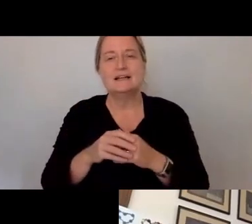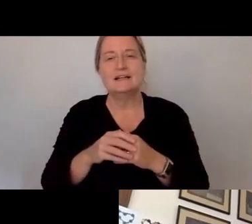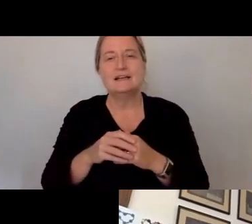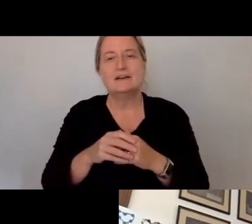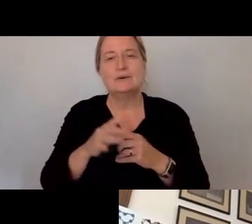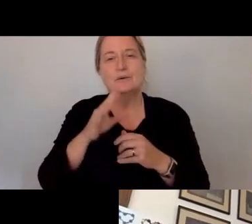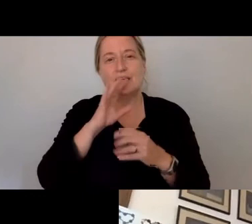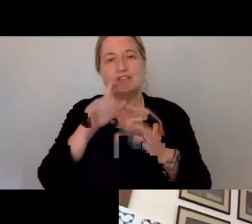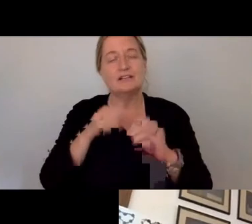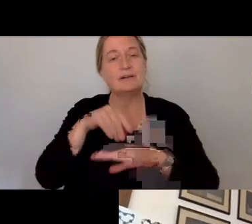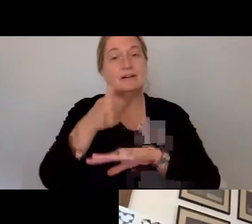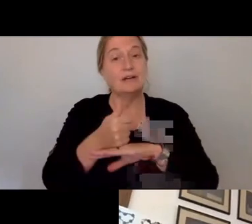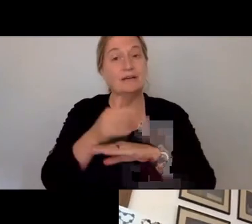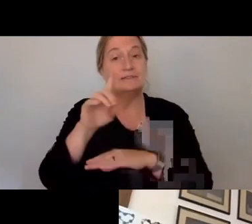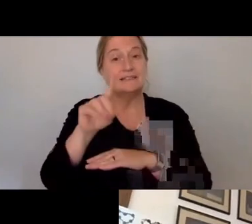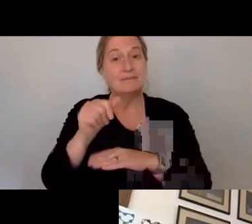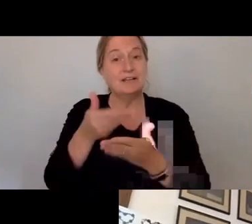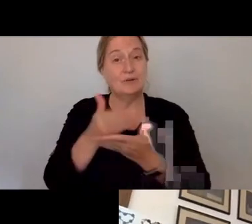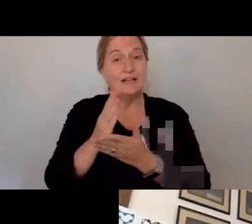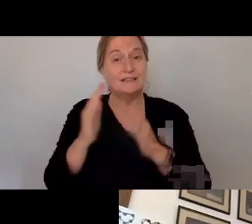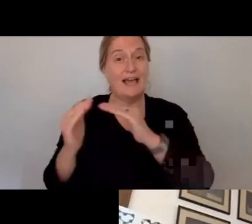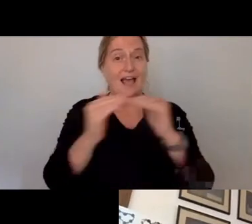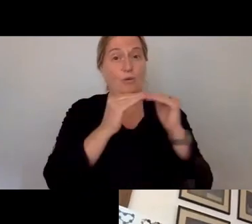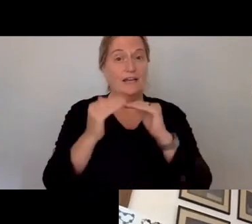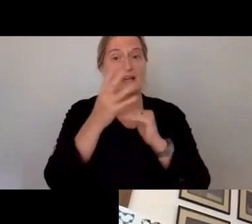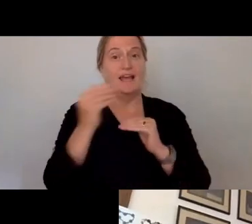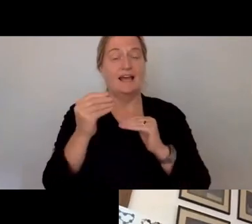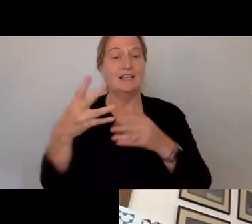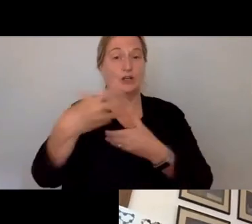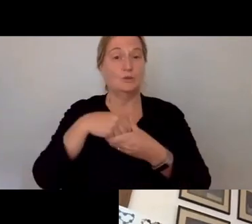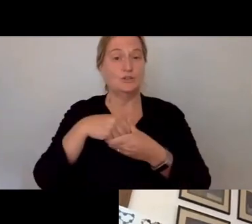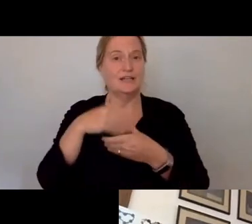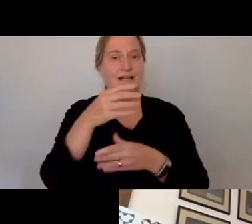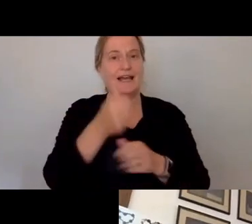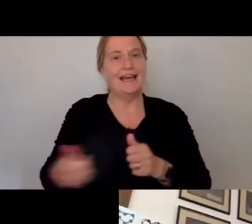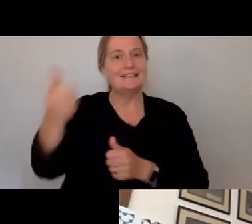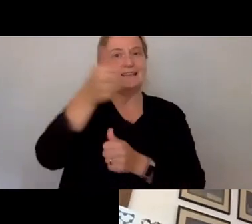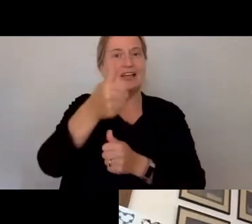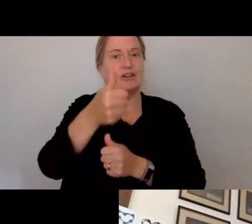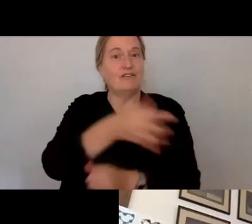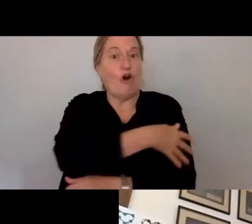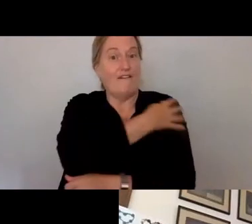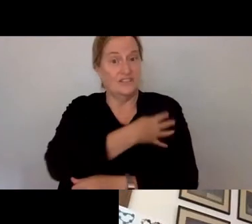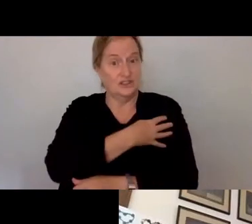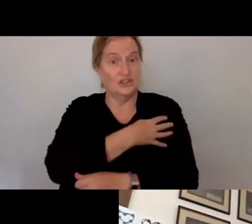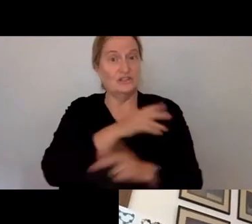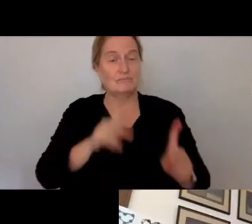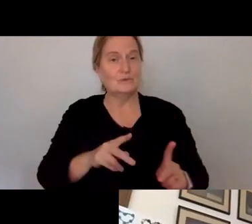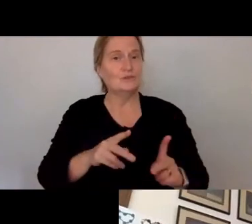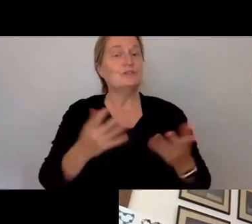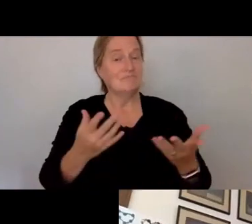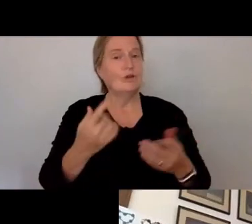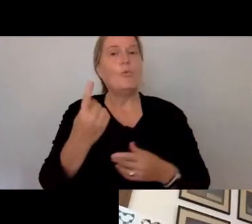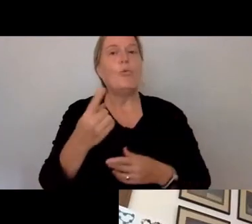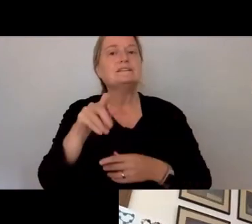creating a disability rights, equity, and inclusion executive officer, one state did that, actually, the state of Maryland a few years ago.